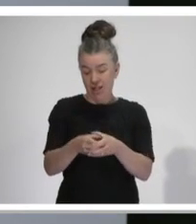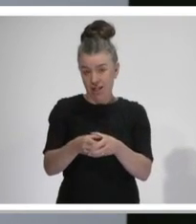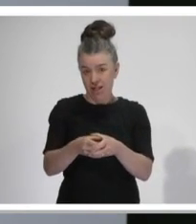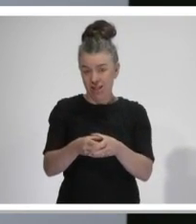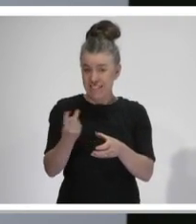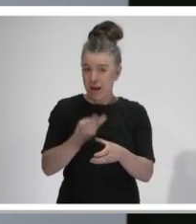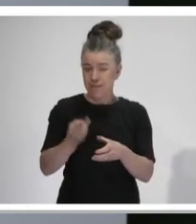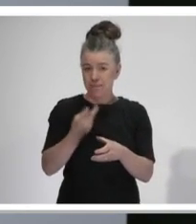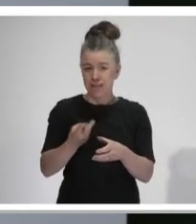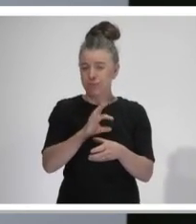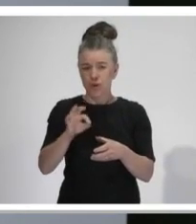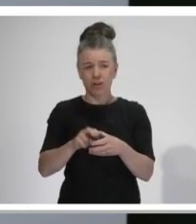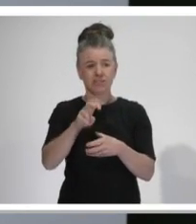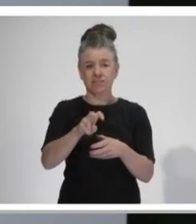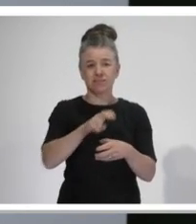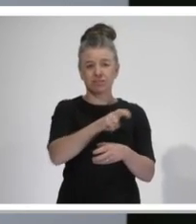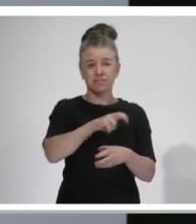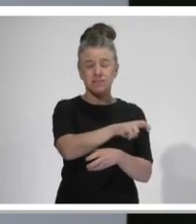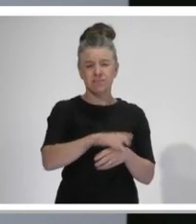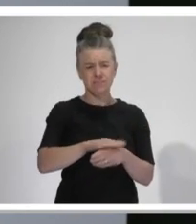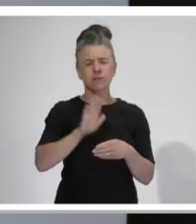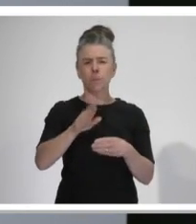chain of transmission, and saving lives.